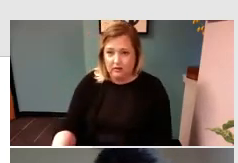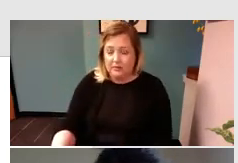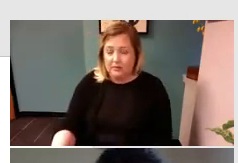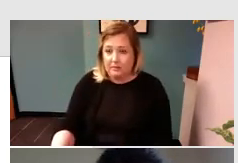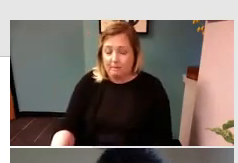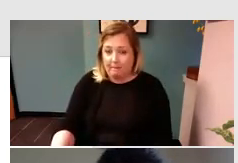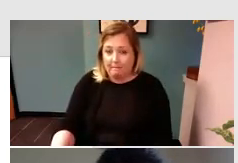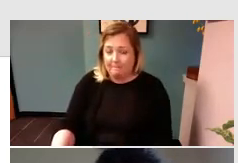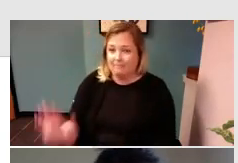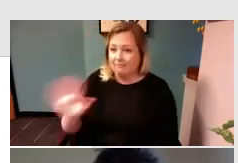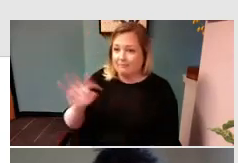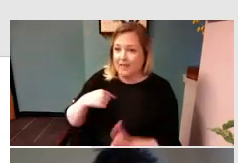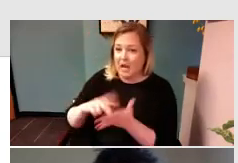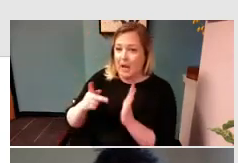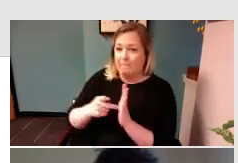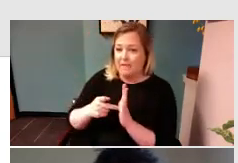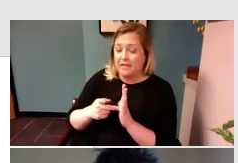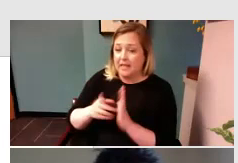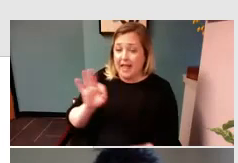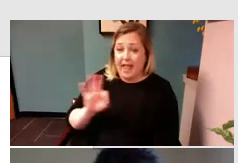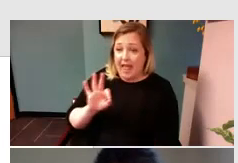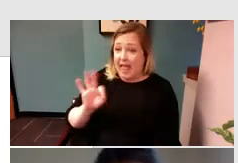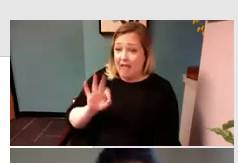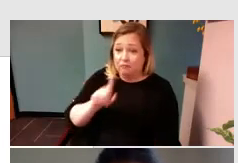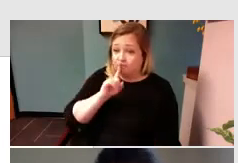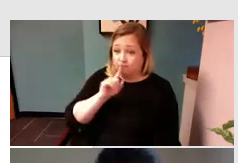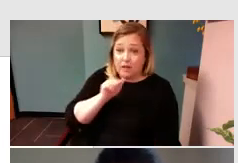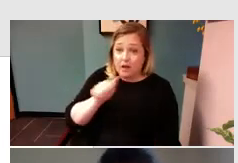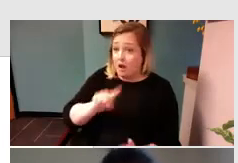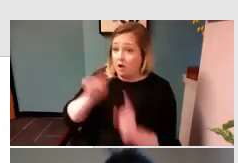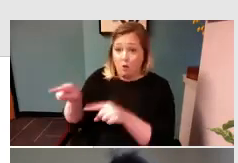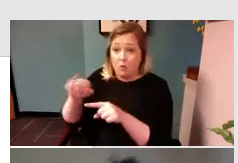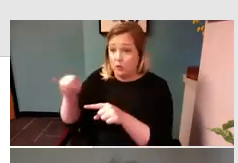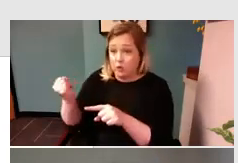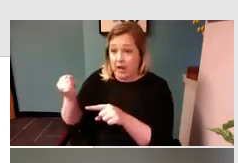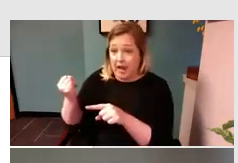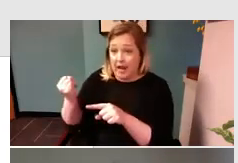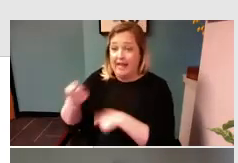No, I meant like if F did not go to J, if J went to F.